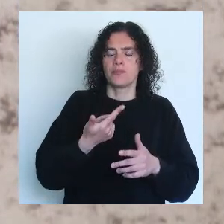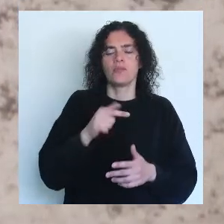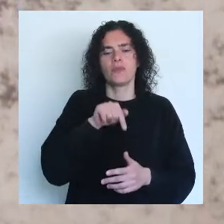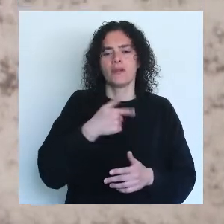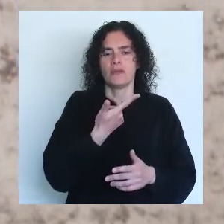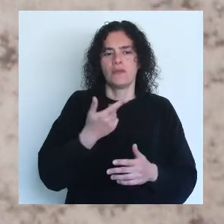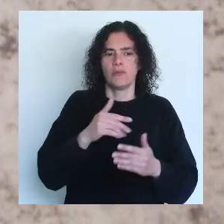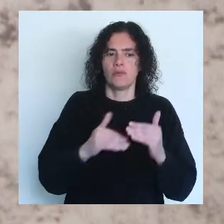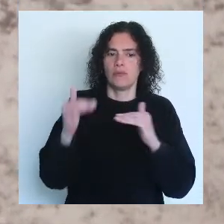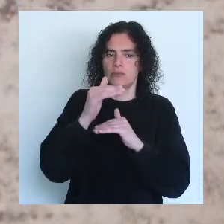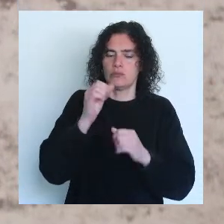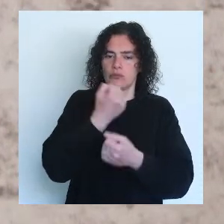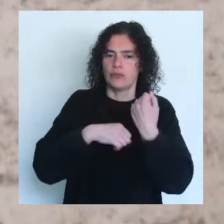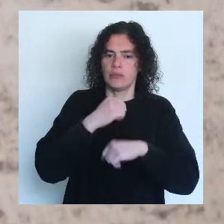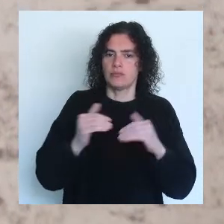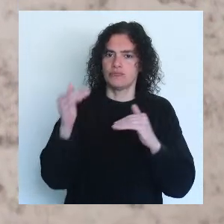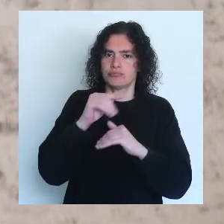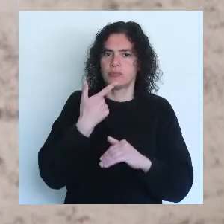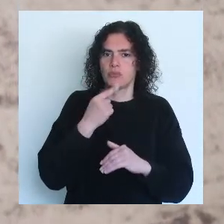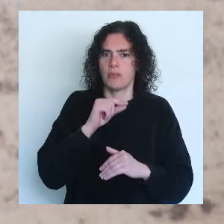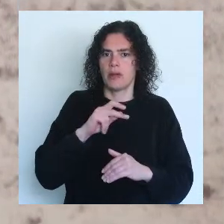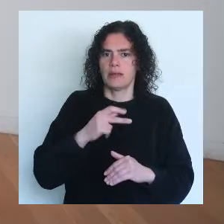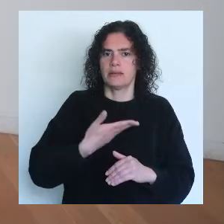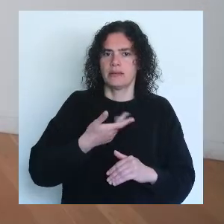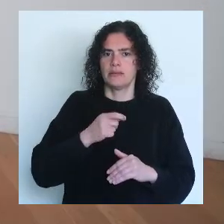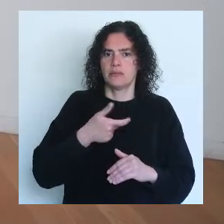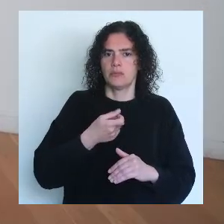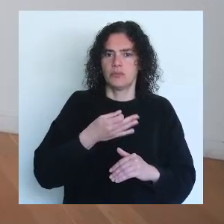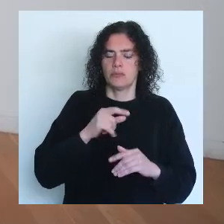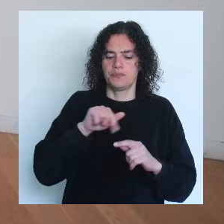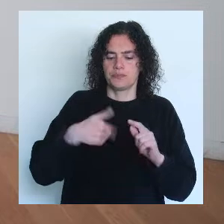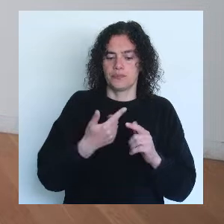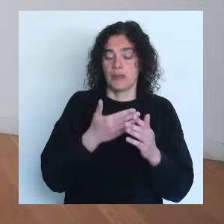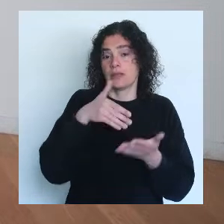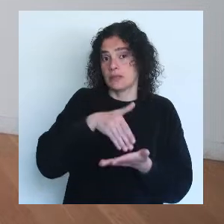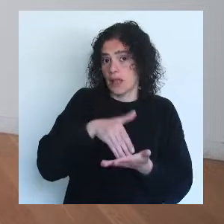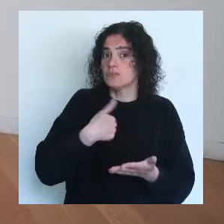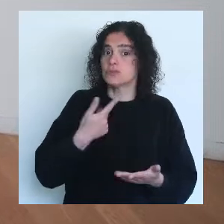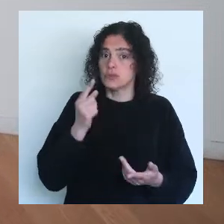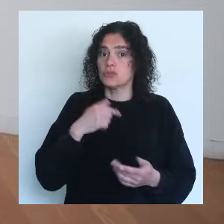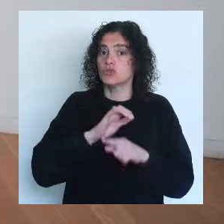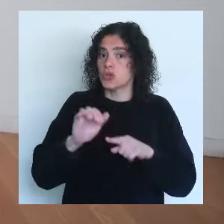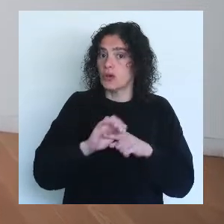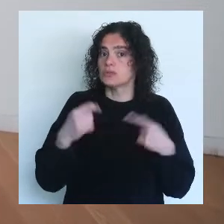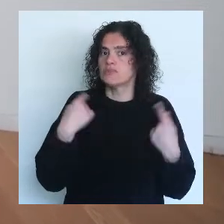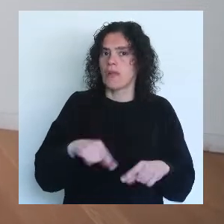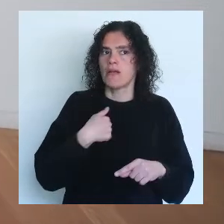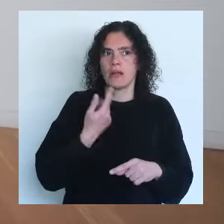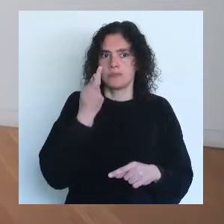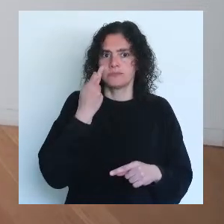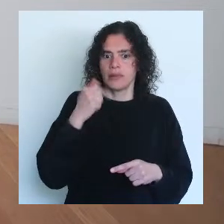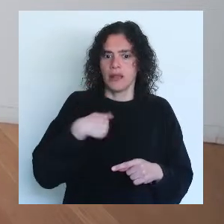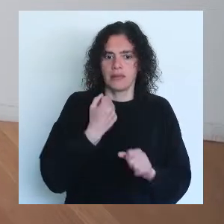avant-garde movement called Artepovera. And actually, Serralves is very lucky and privileged to have in